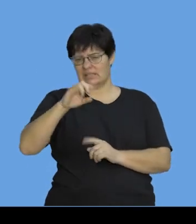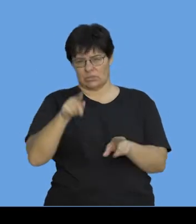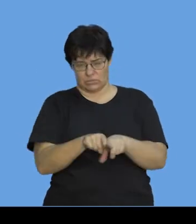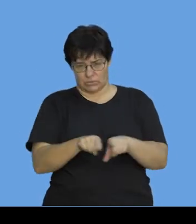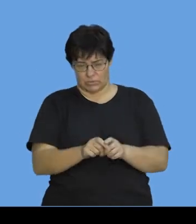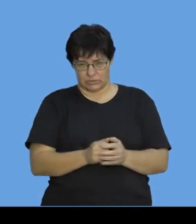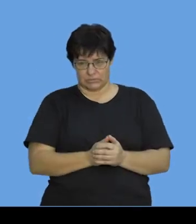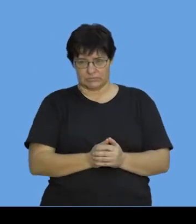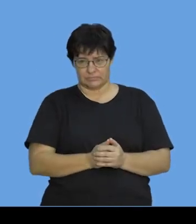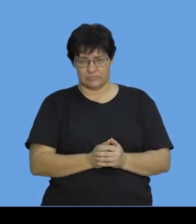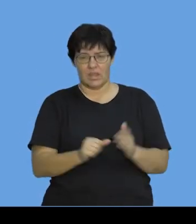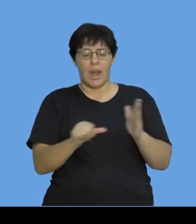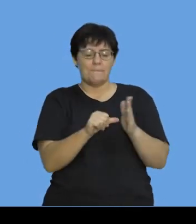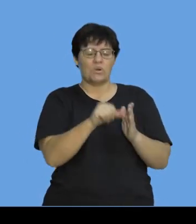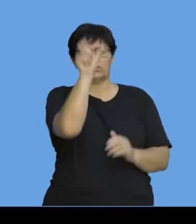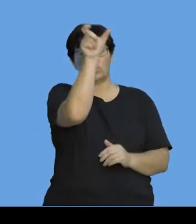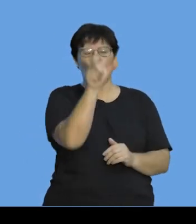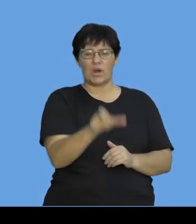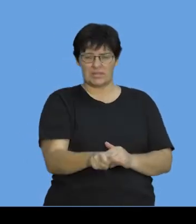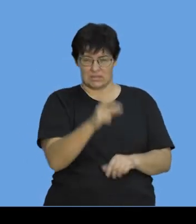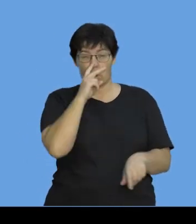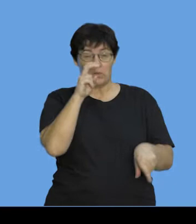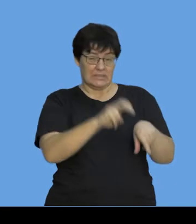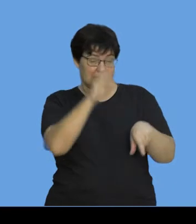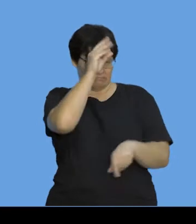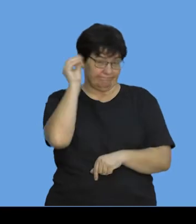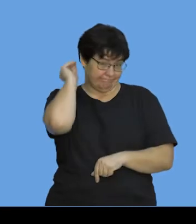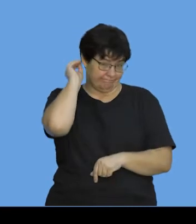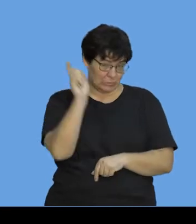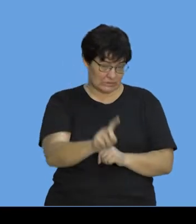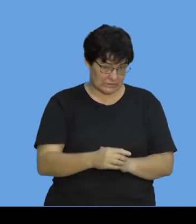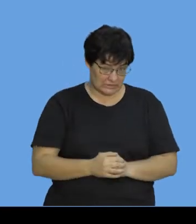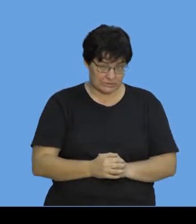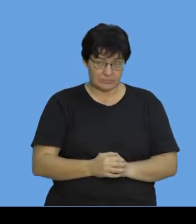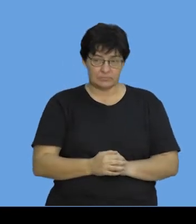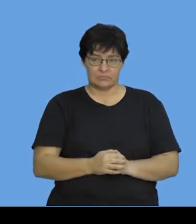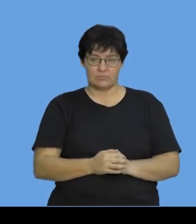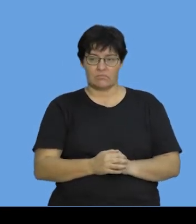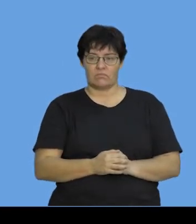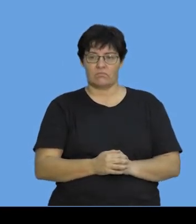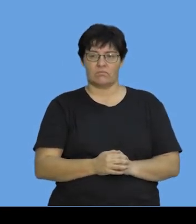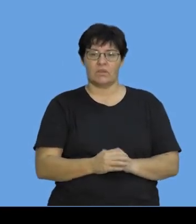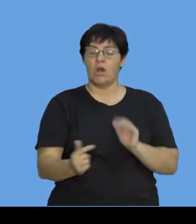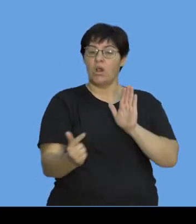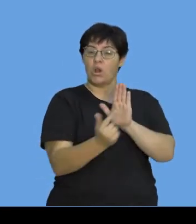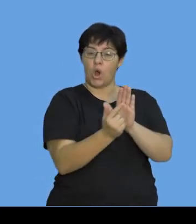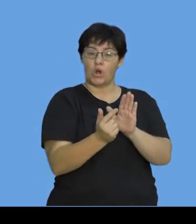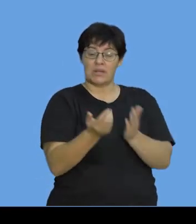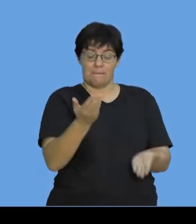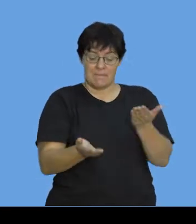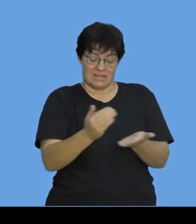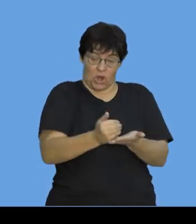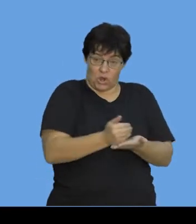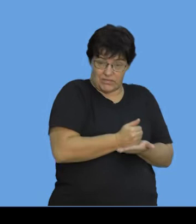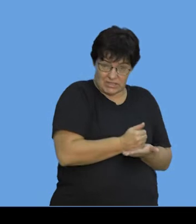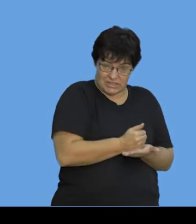of the keywords that we need to pay careful attention to? The law of conservation of mass, which has a